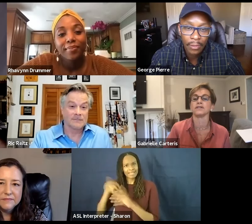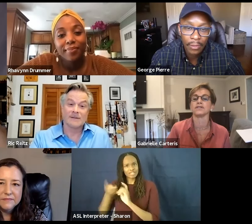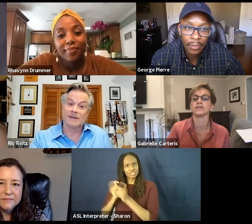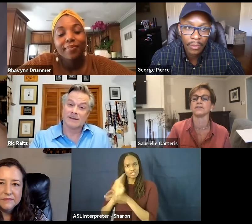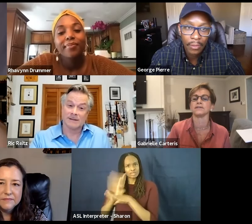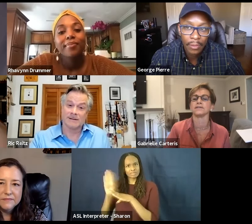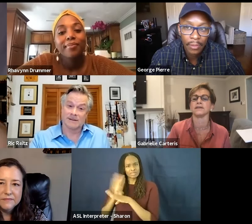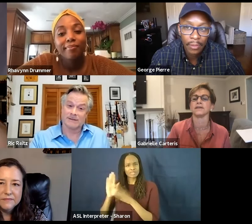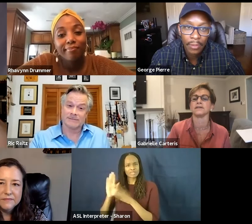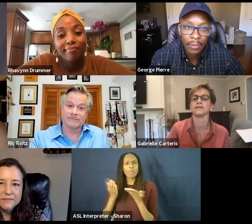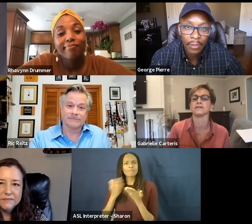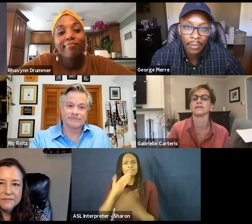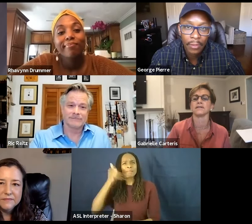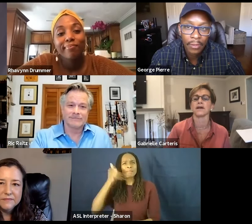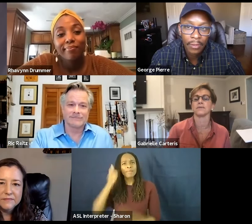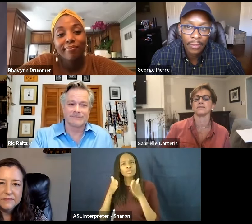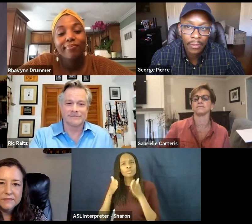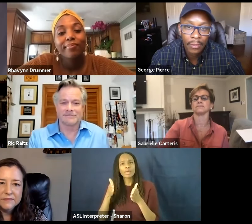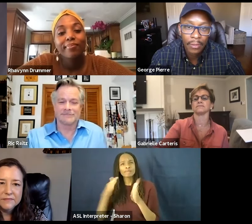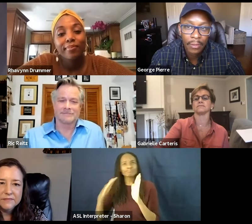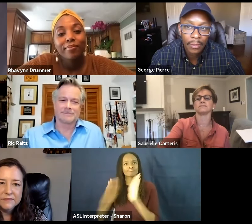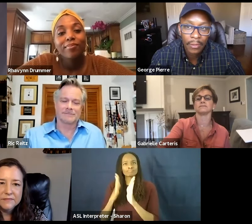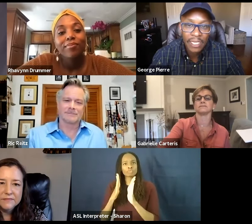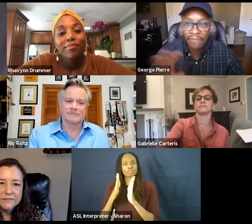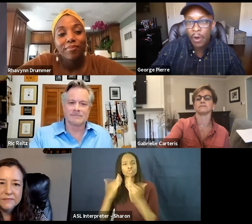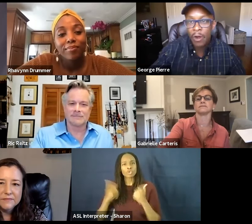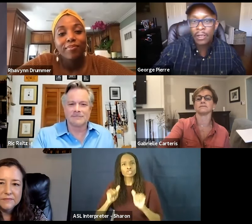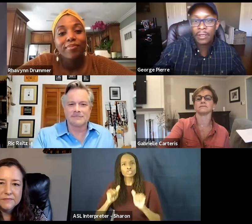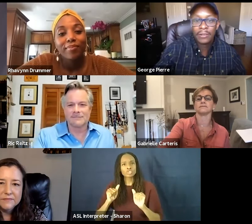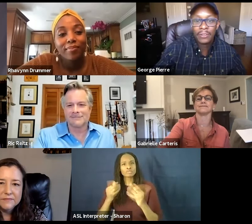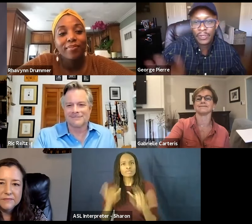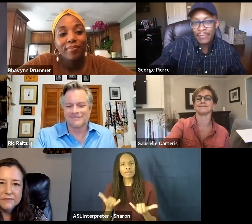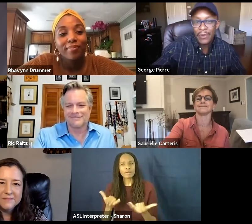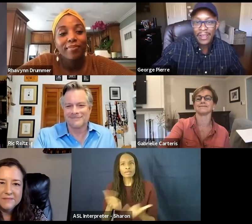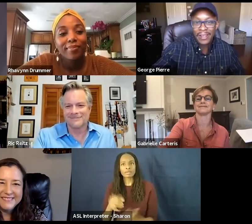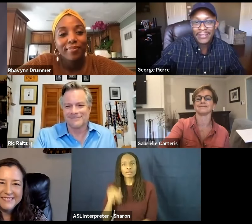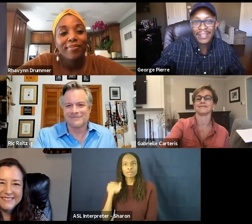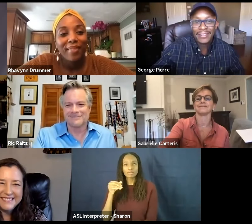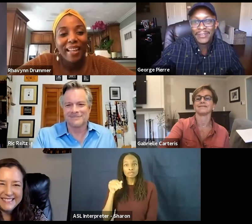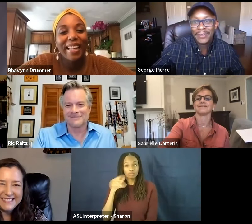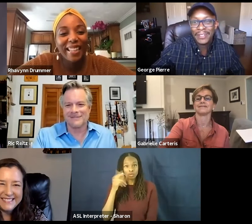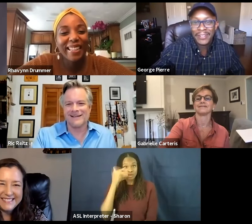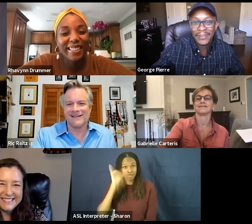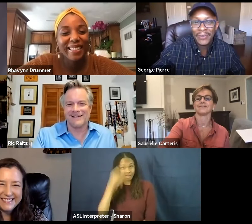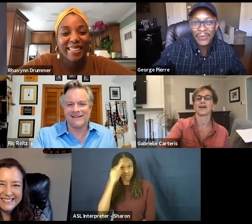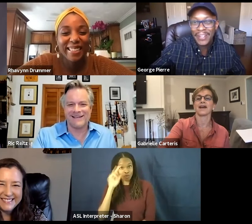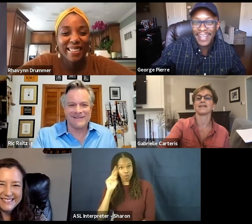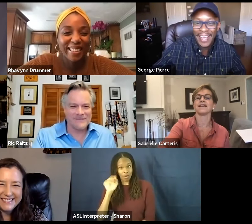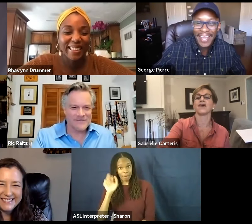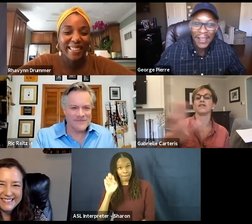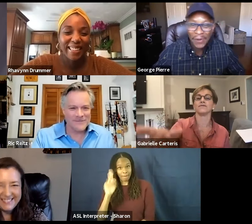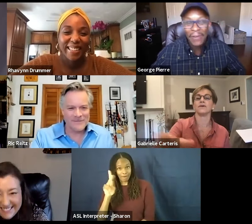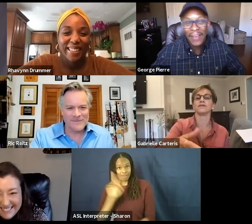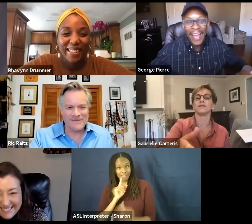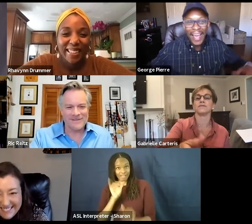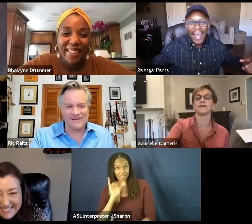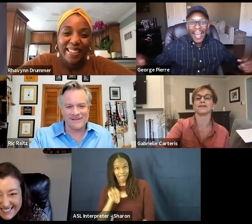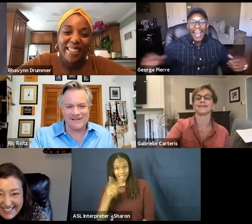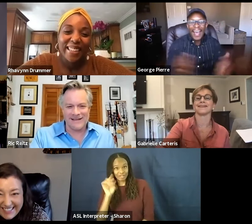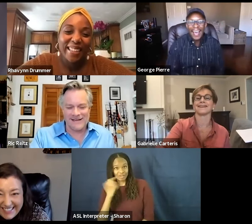approach auditions in this climate? Here, Is that for Mark? So we're gonna let Mark answer that? Since Yeah, I'm the old man in the